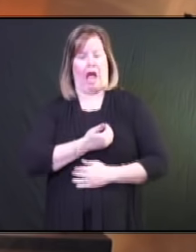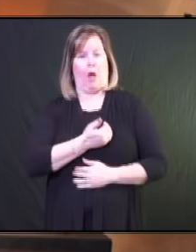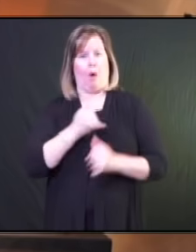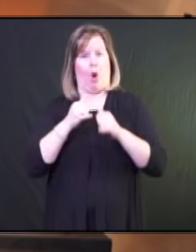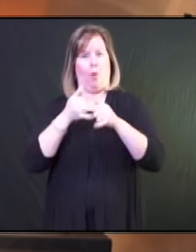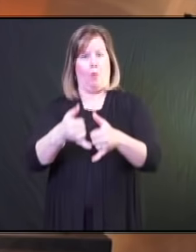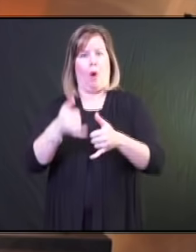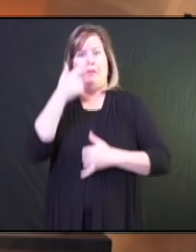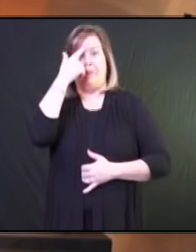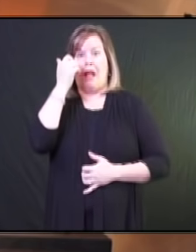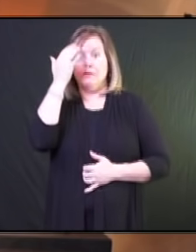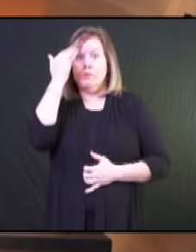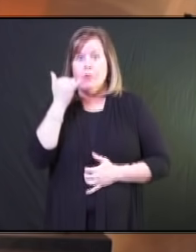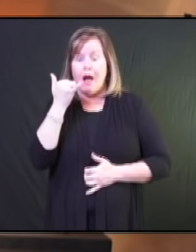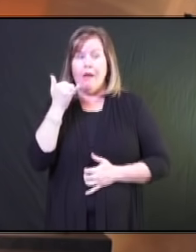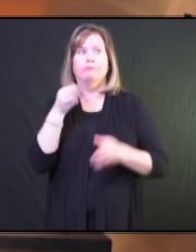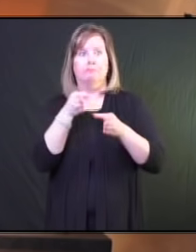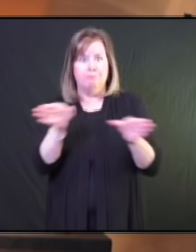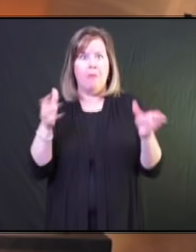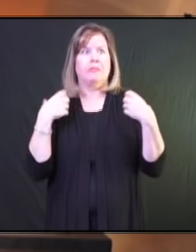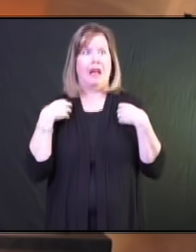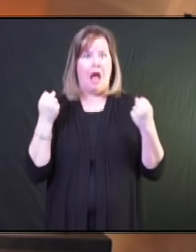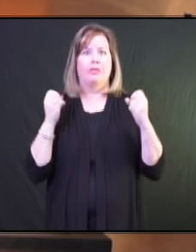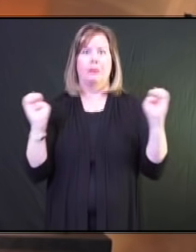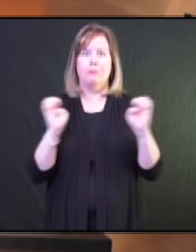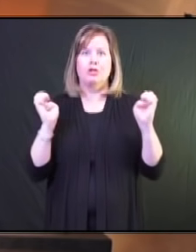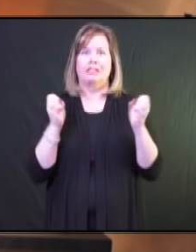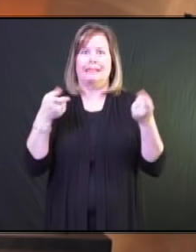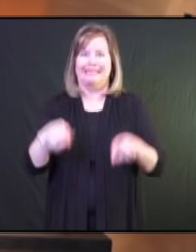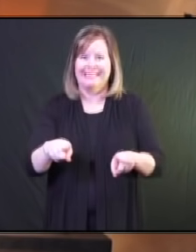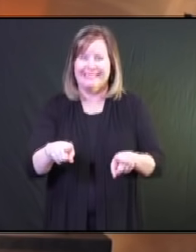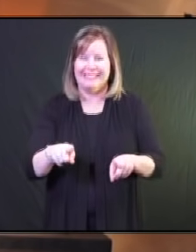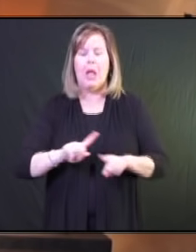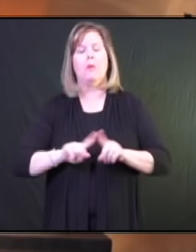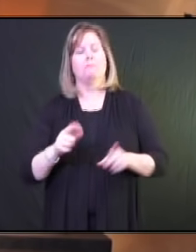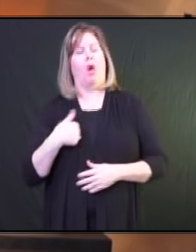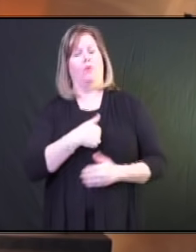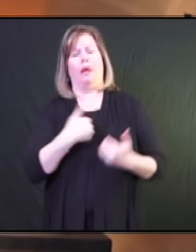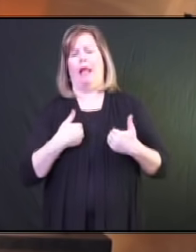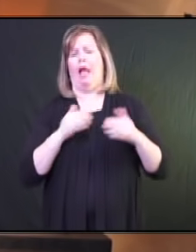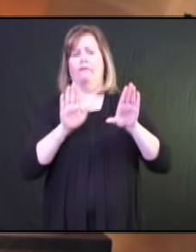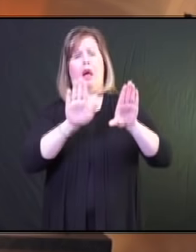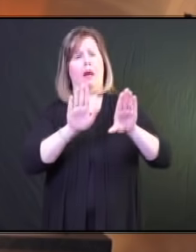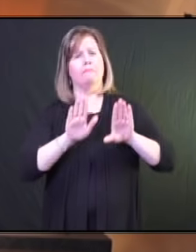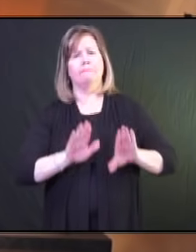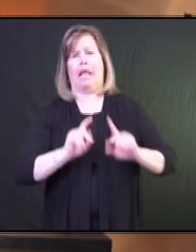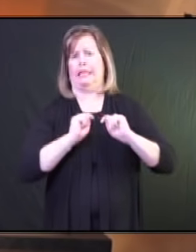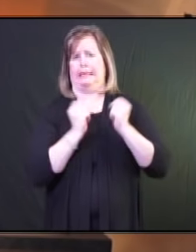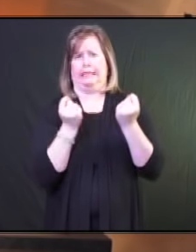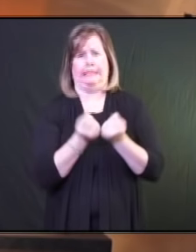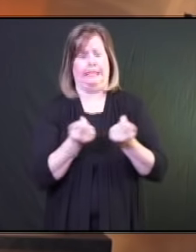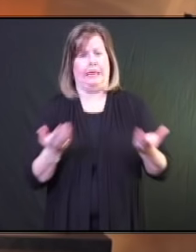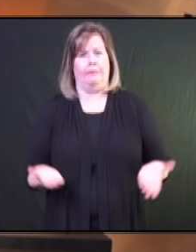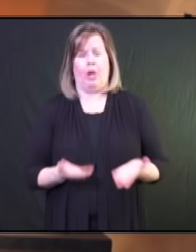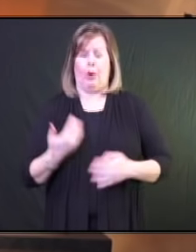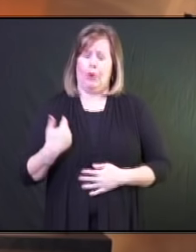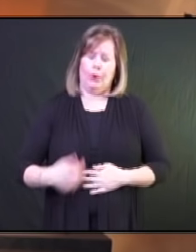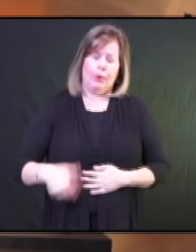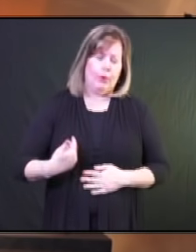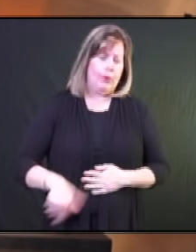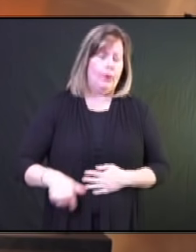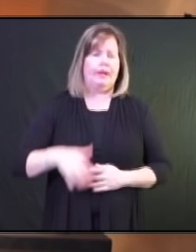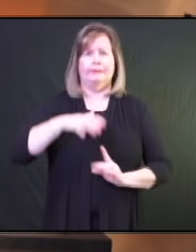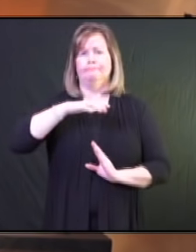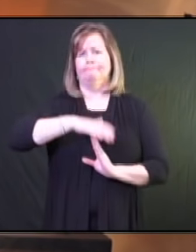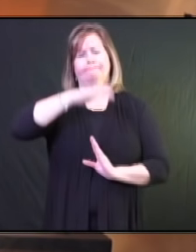emergency, but I want everyone to know that we've got an amazing team here. They do tremendous work, and part of the reason